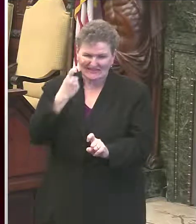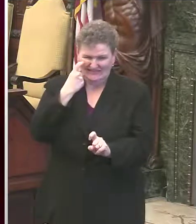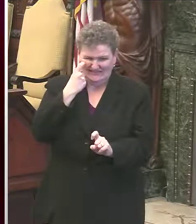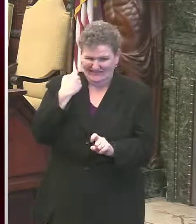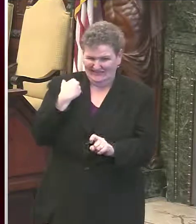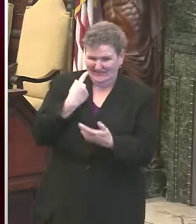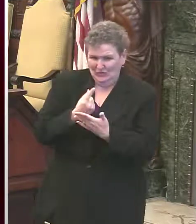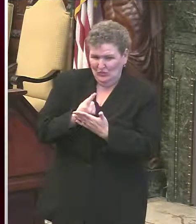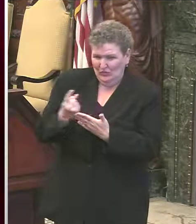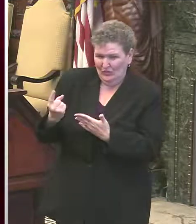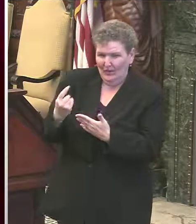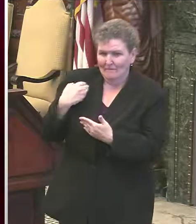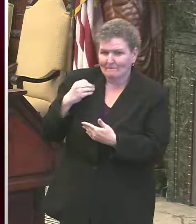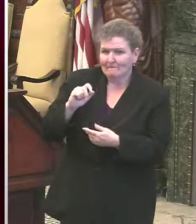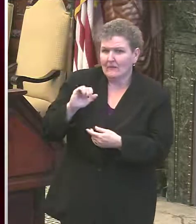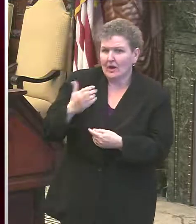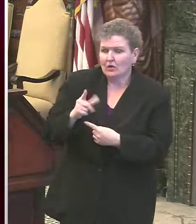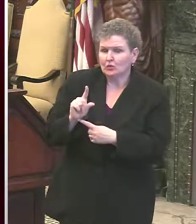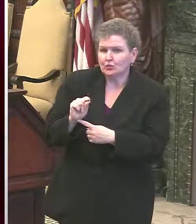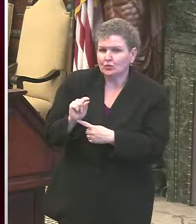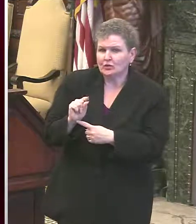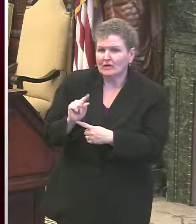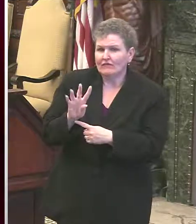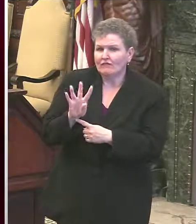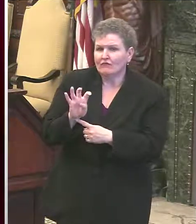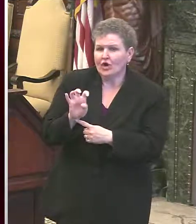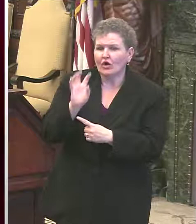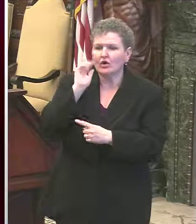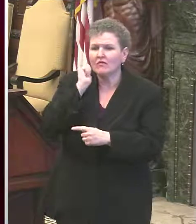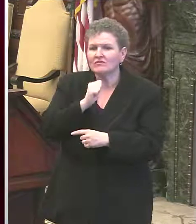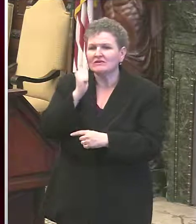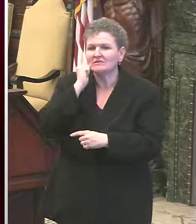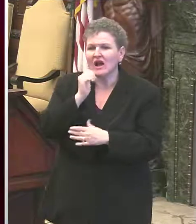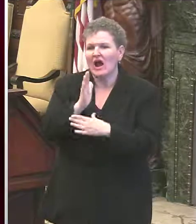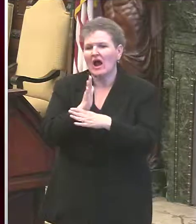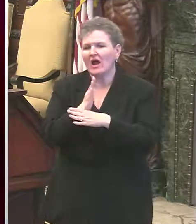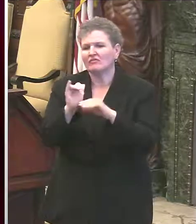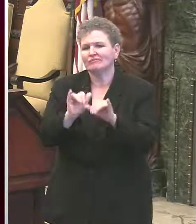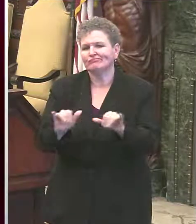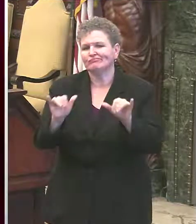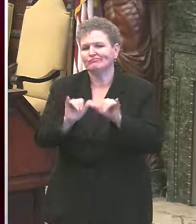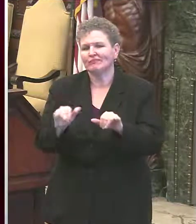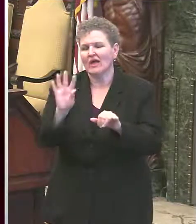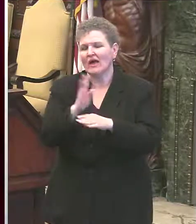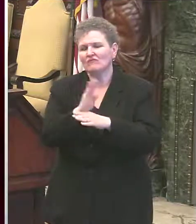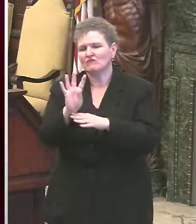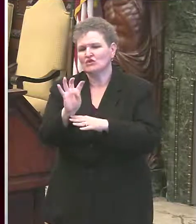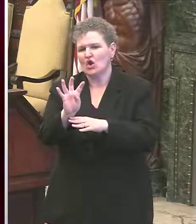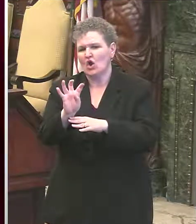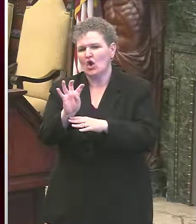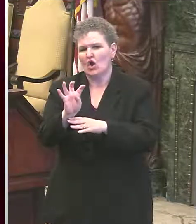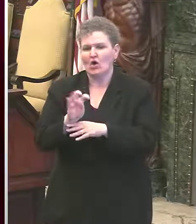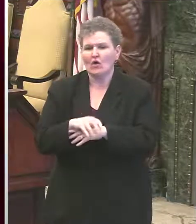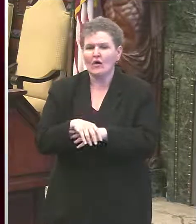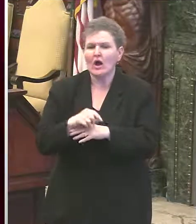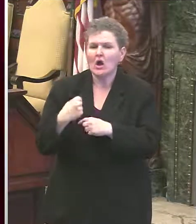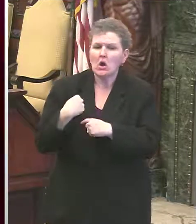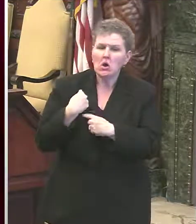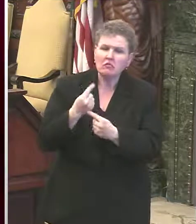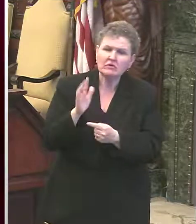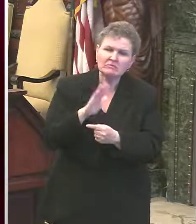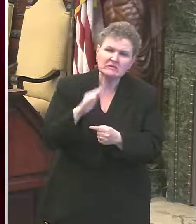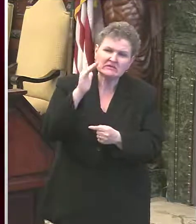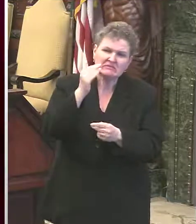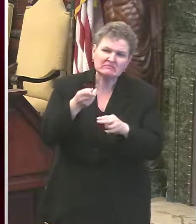March 20th, we averaged 400 cases per day. That's counting the PCR and antigen tests combined. So far, we expected that there'd be more. And